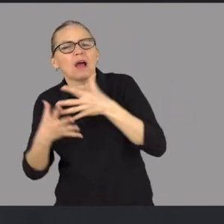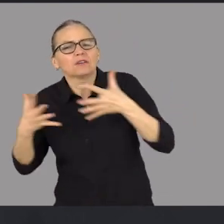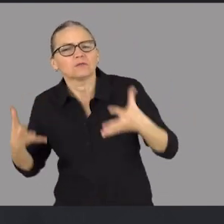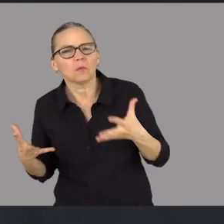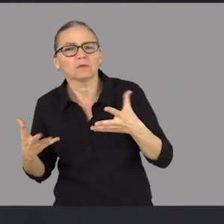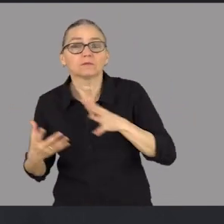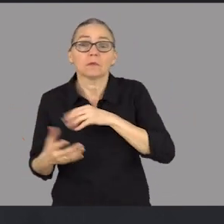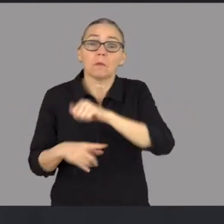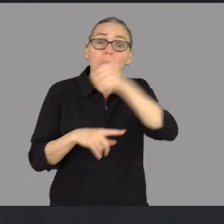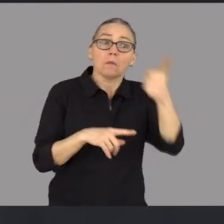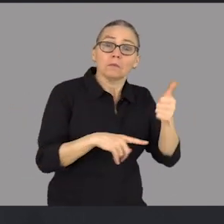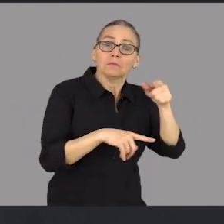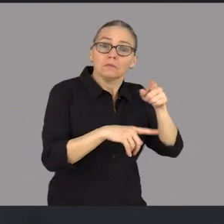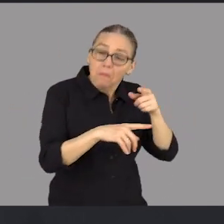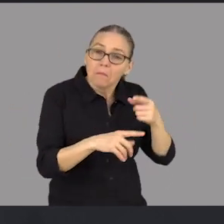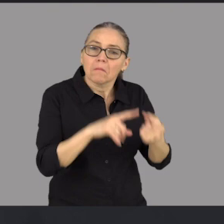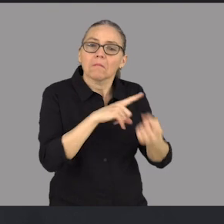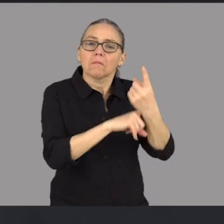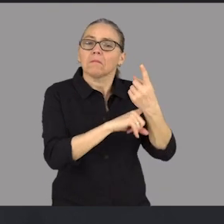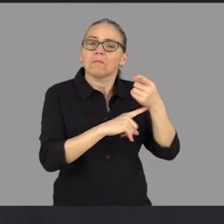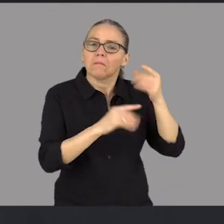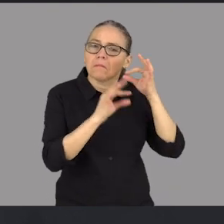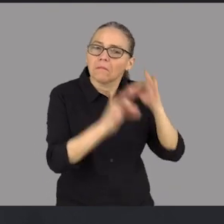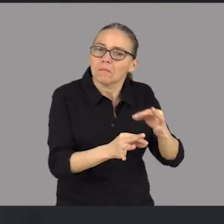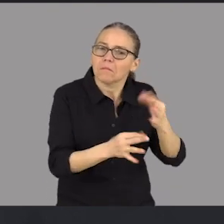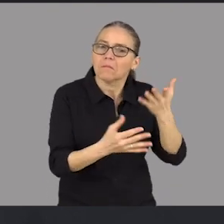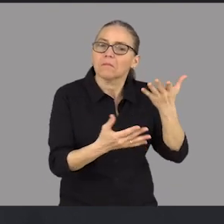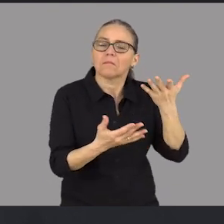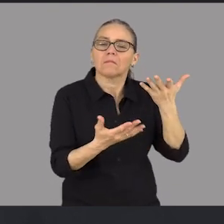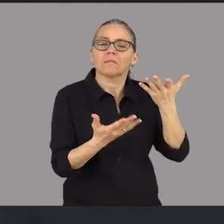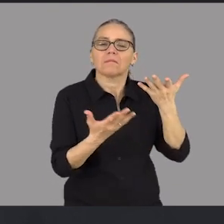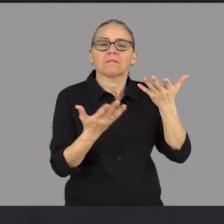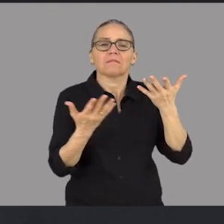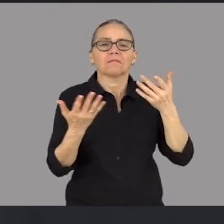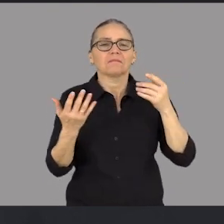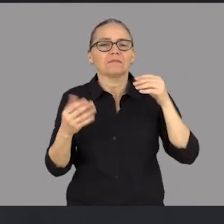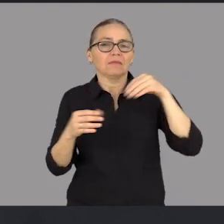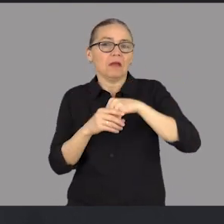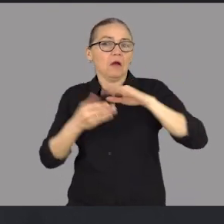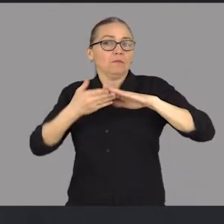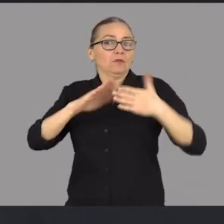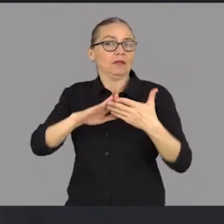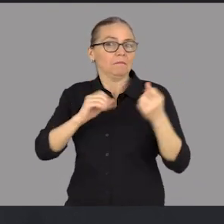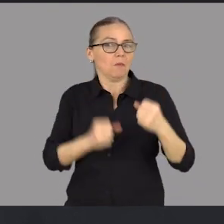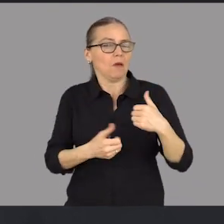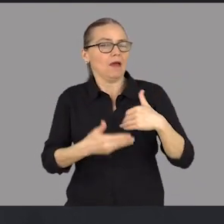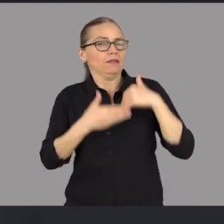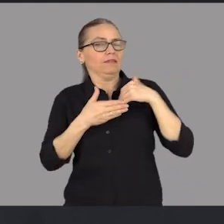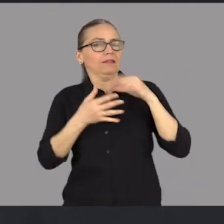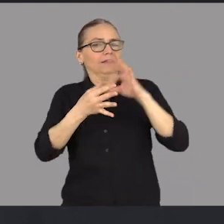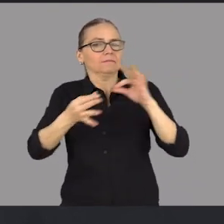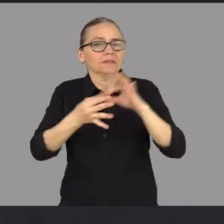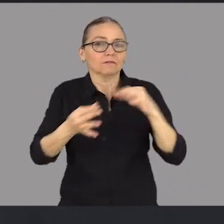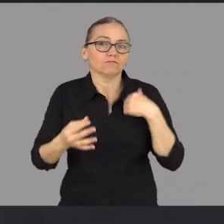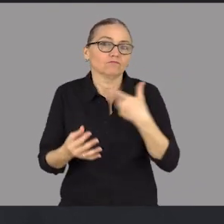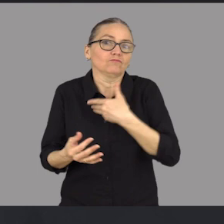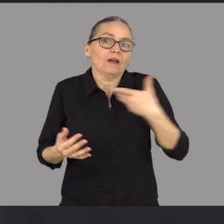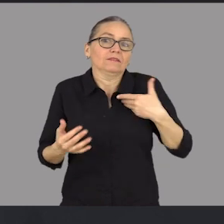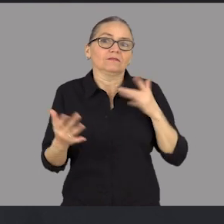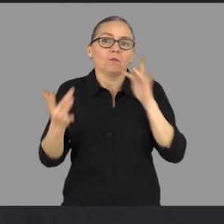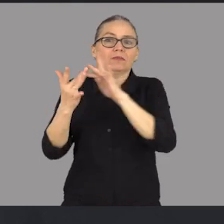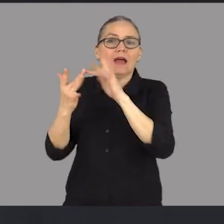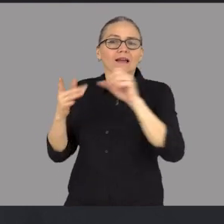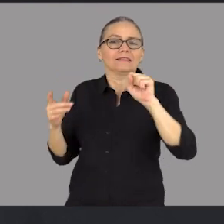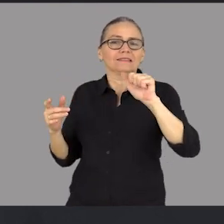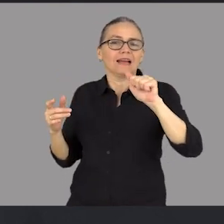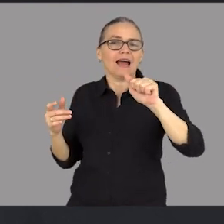would say that. I know I was fortunate enough to be asked by SARC last year to do